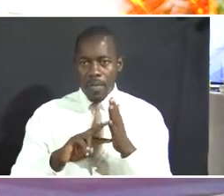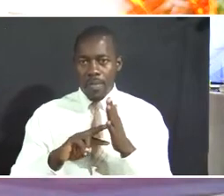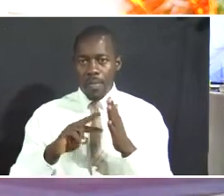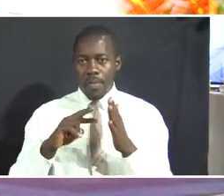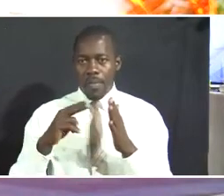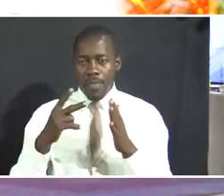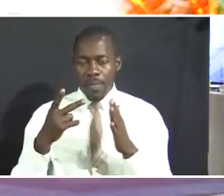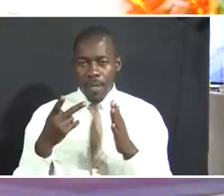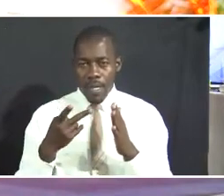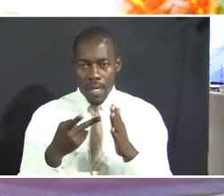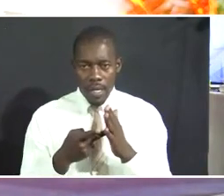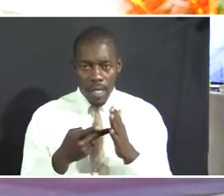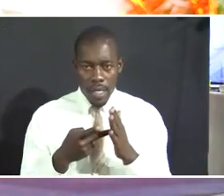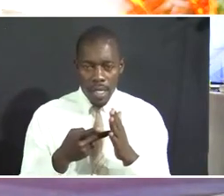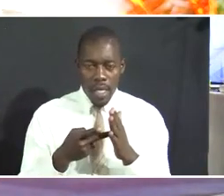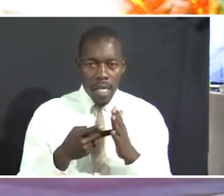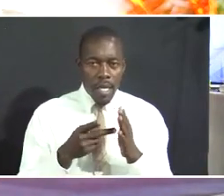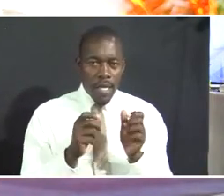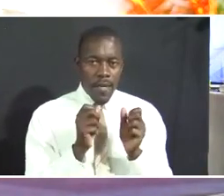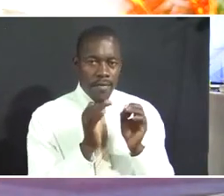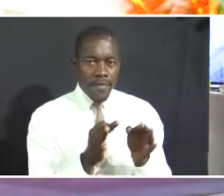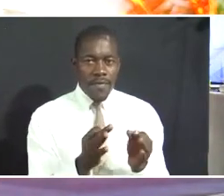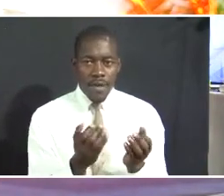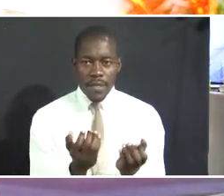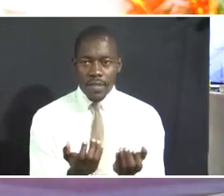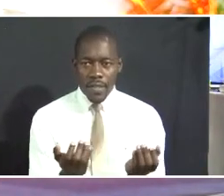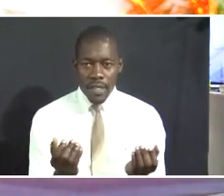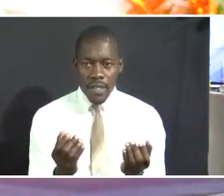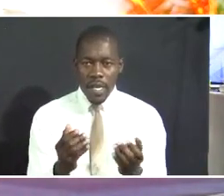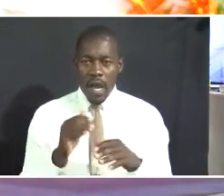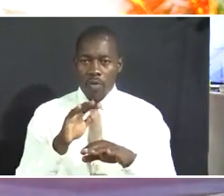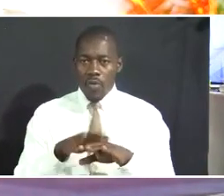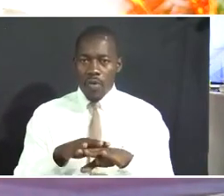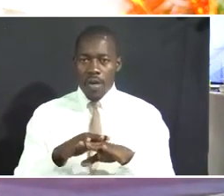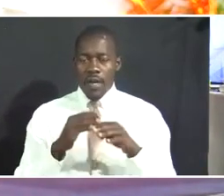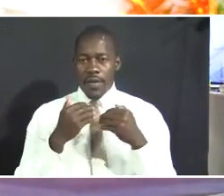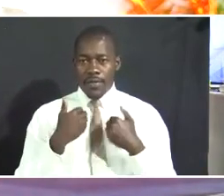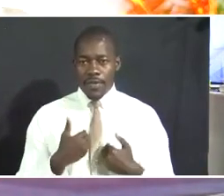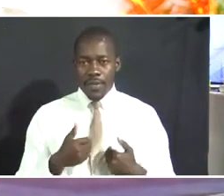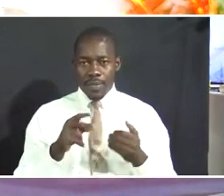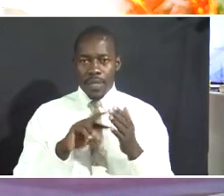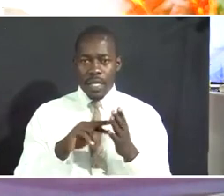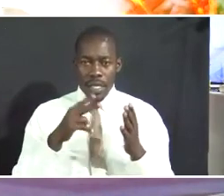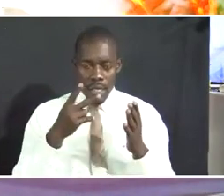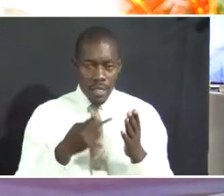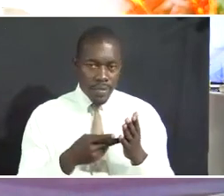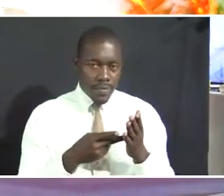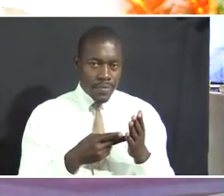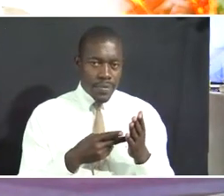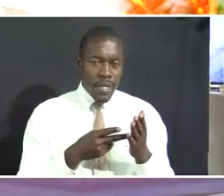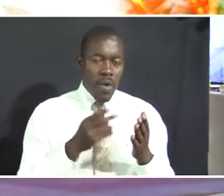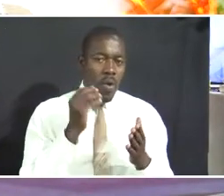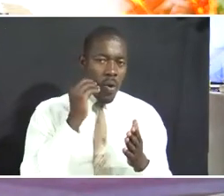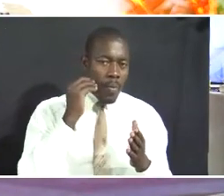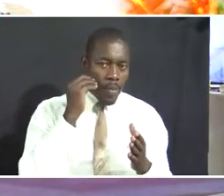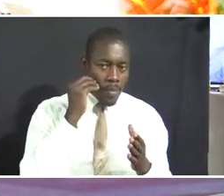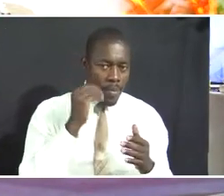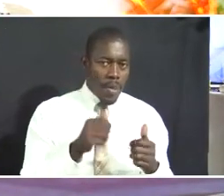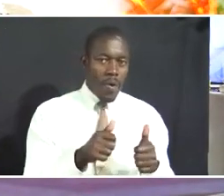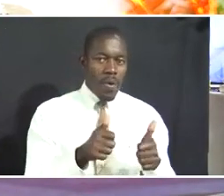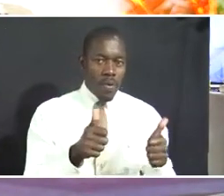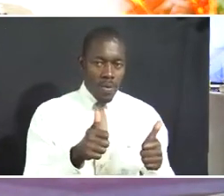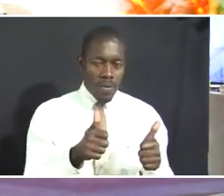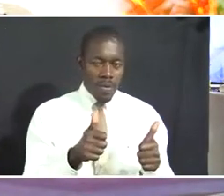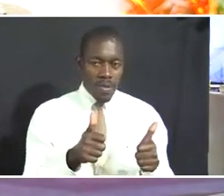school, and by the home. It's not a reserve for Bible teachers. And I know in most schools, because of the